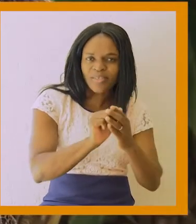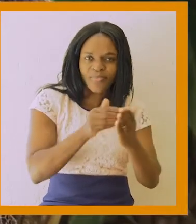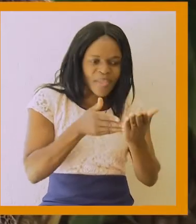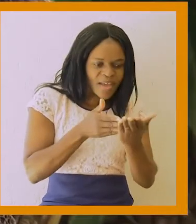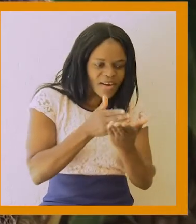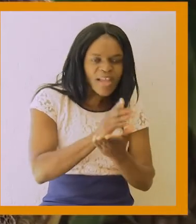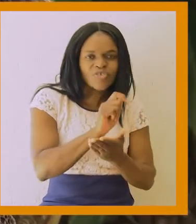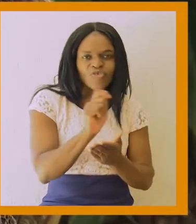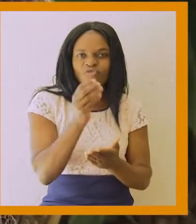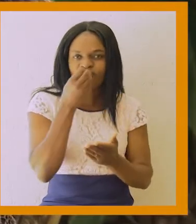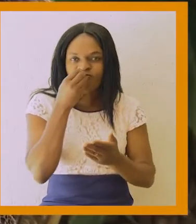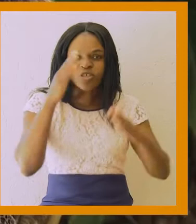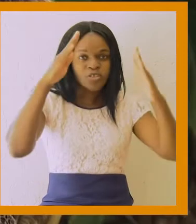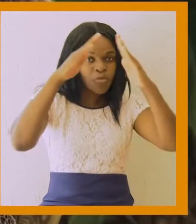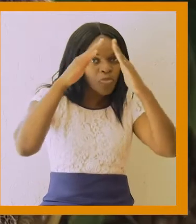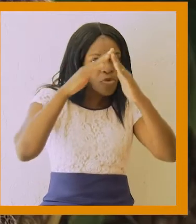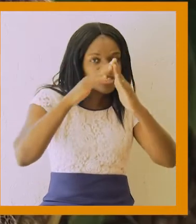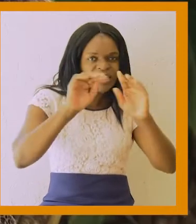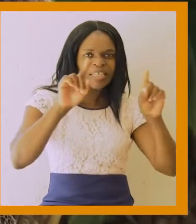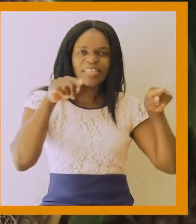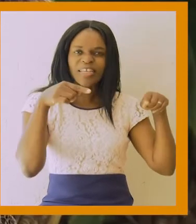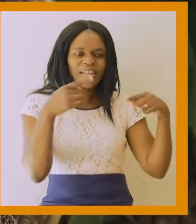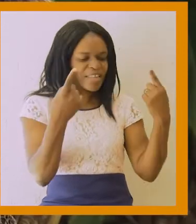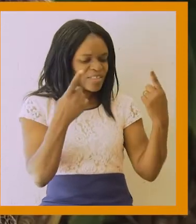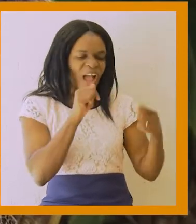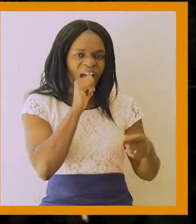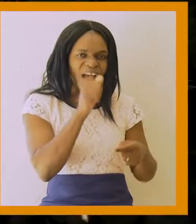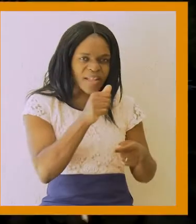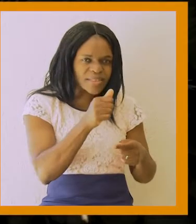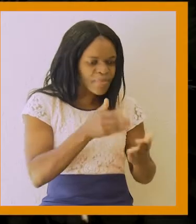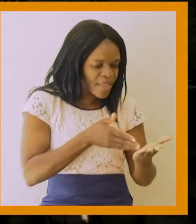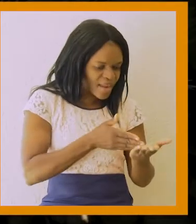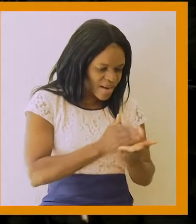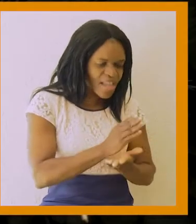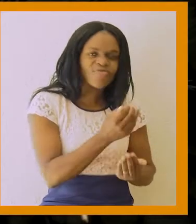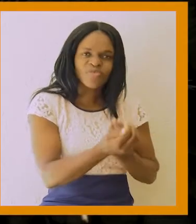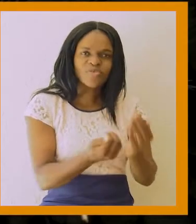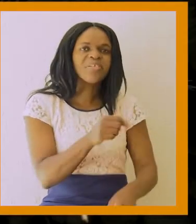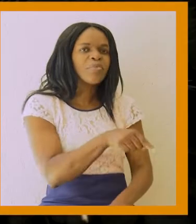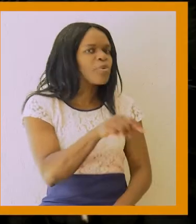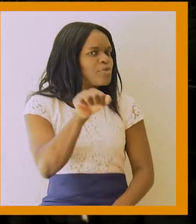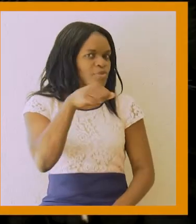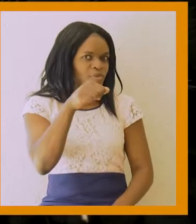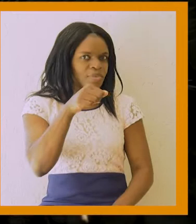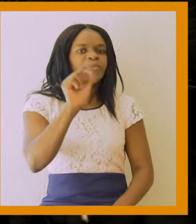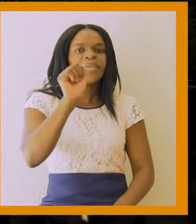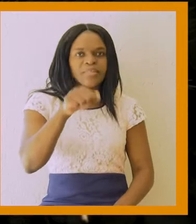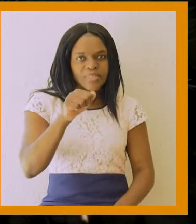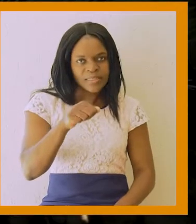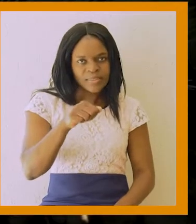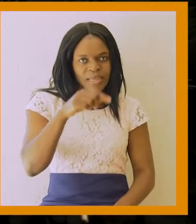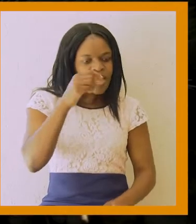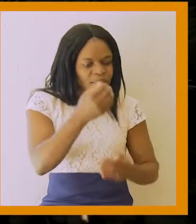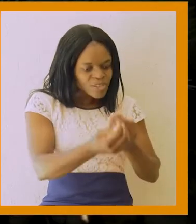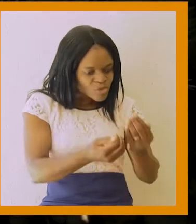education, to food, to shelter. They should not be neglected. At times, children know that